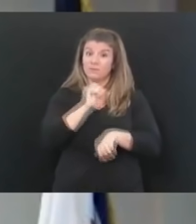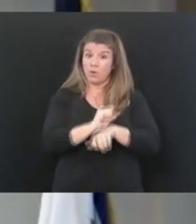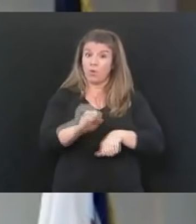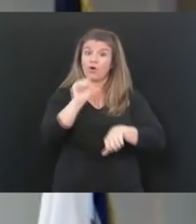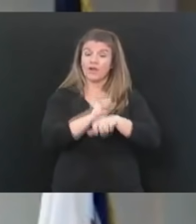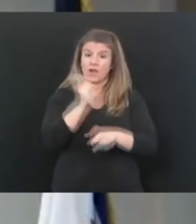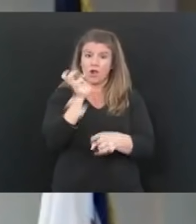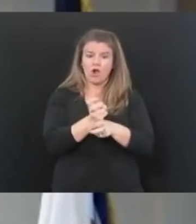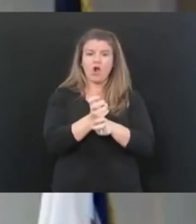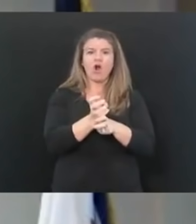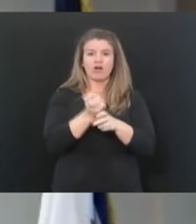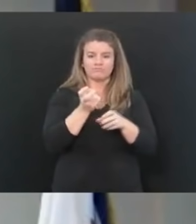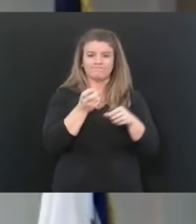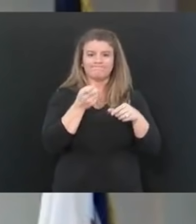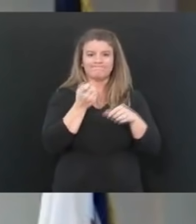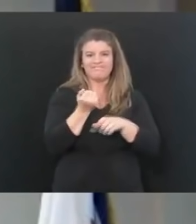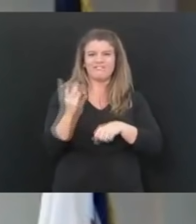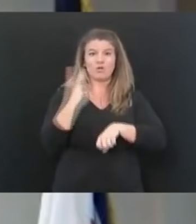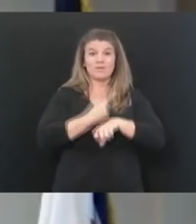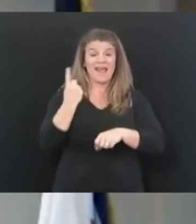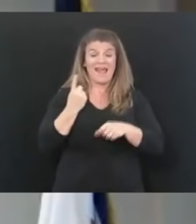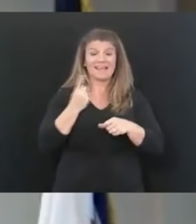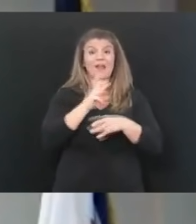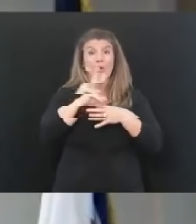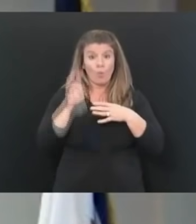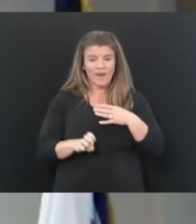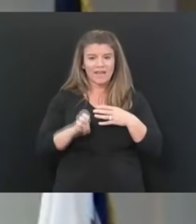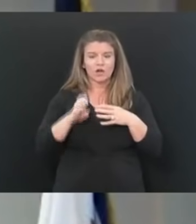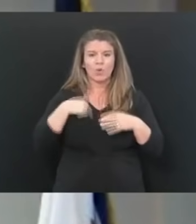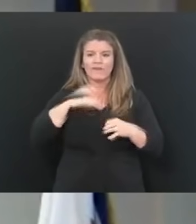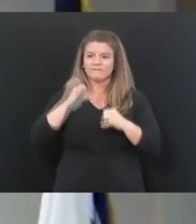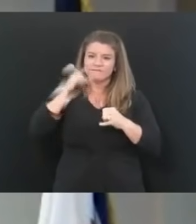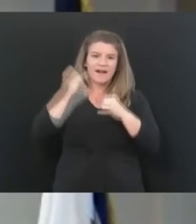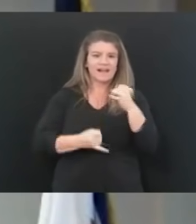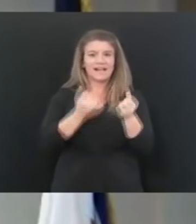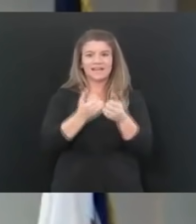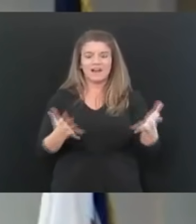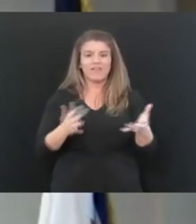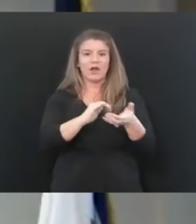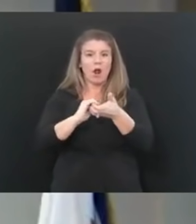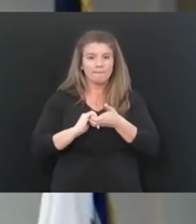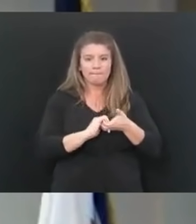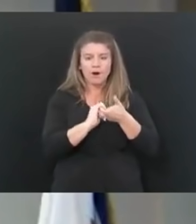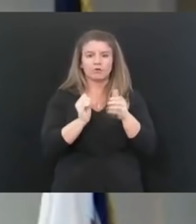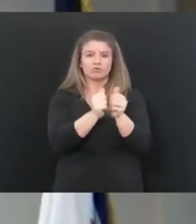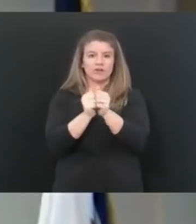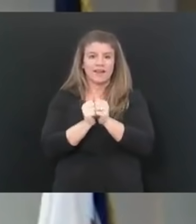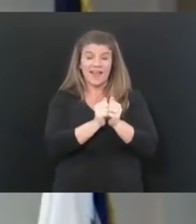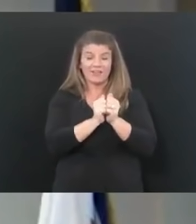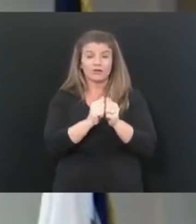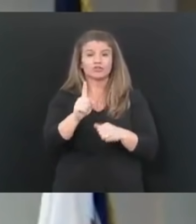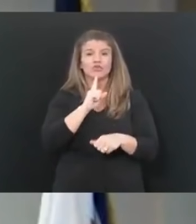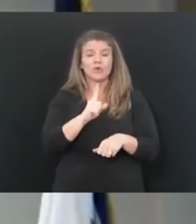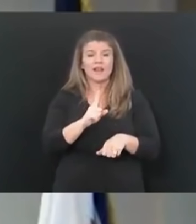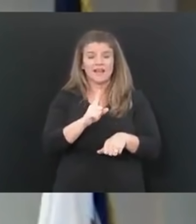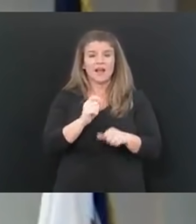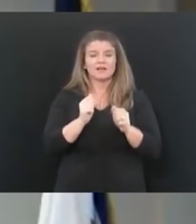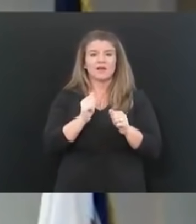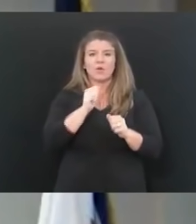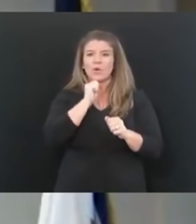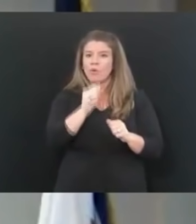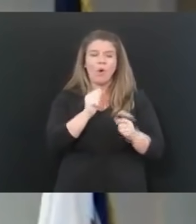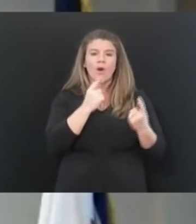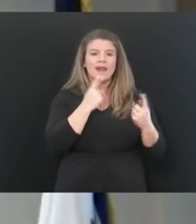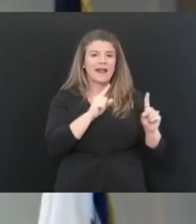few days and over the weekend to finalize that methodology and to gather input from partners on the same. Just time-wise, we will not spend a lot of time on it